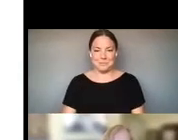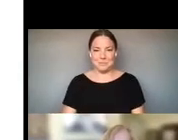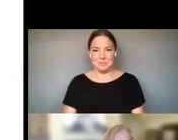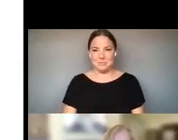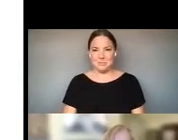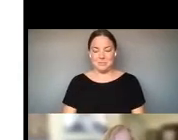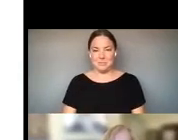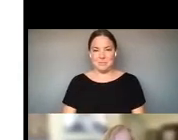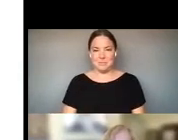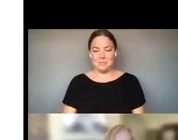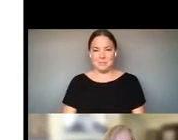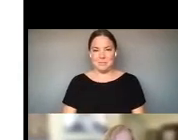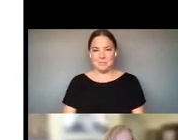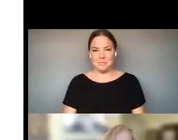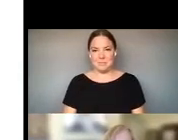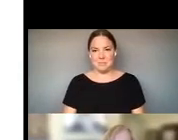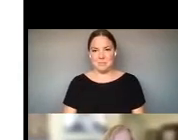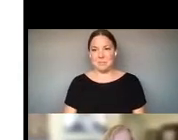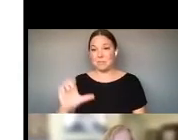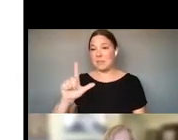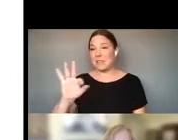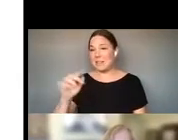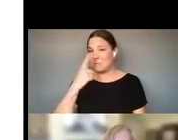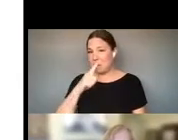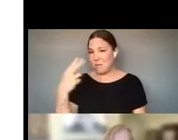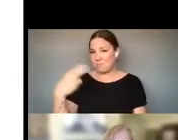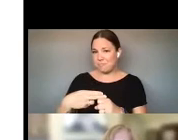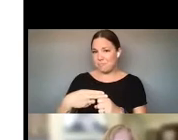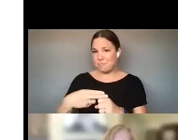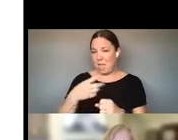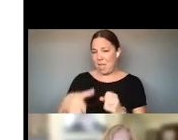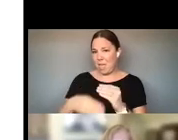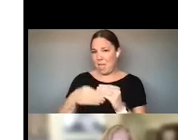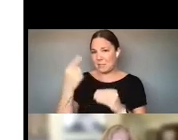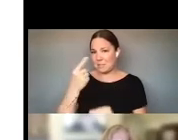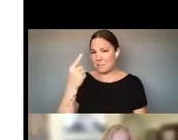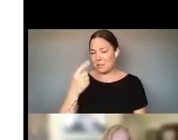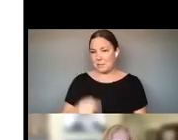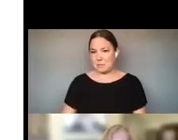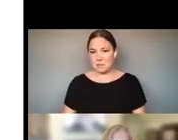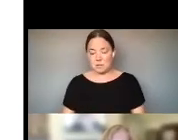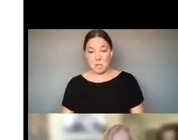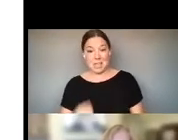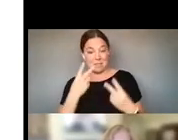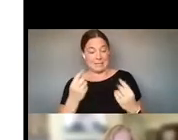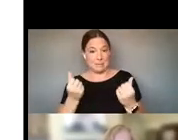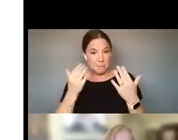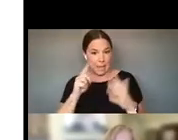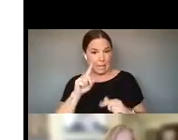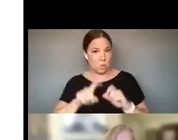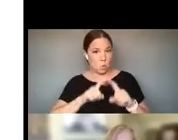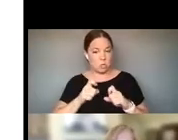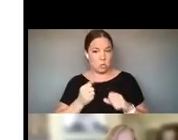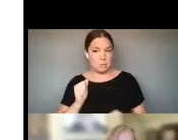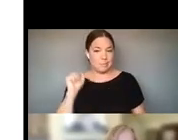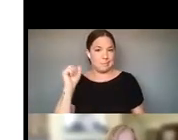Okay. Cliff, can I jump in here? Please. Yes. I've seen, uh, a bunch of questions be submitted